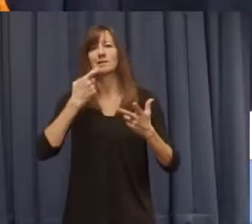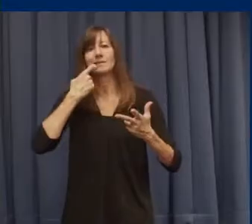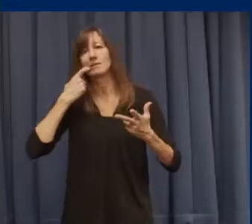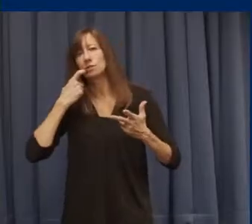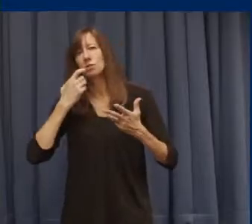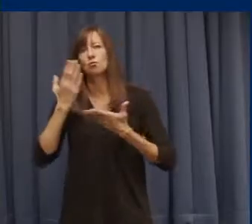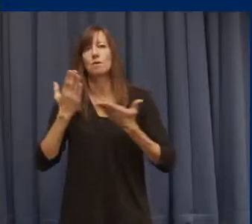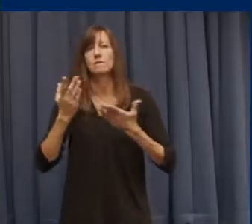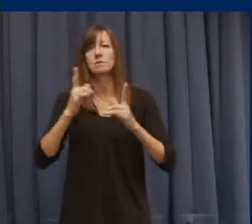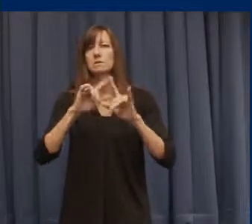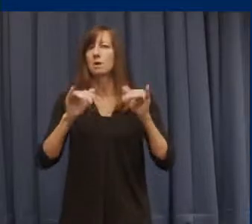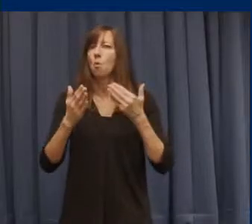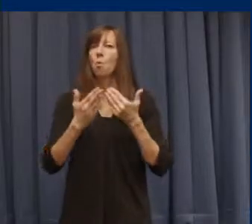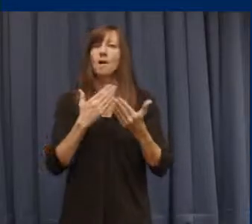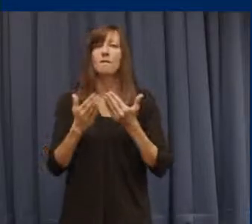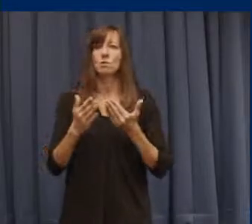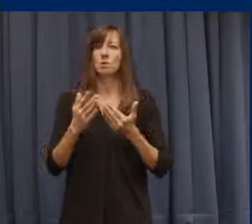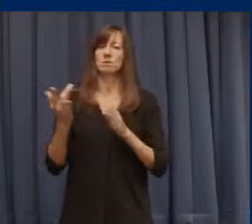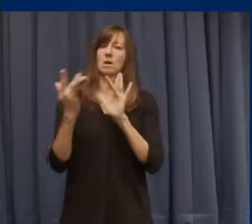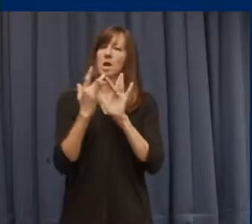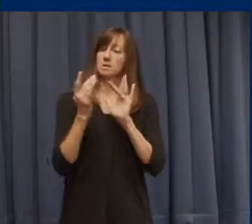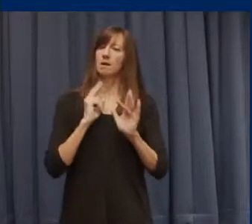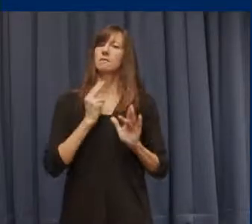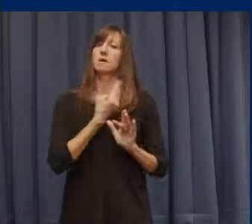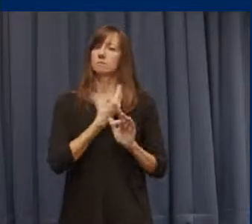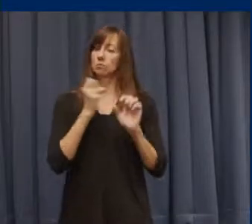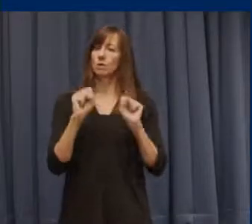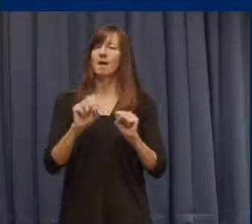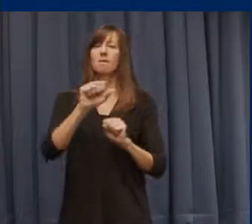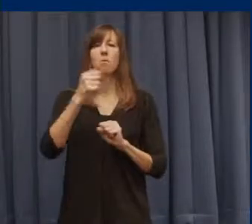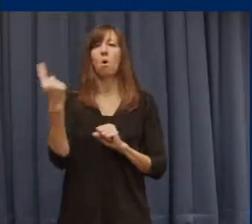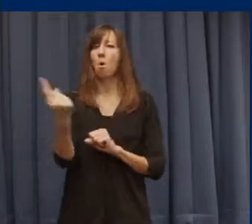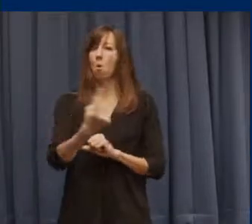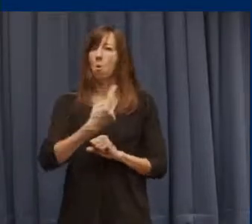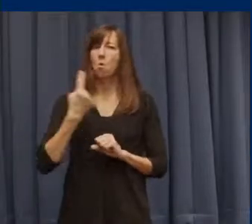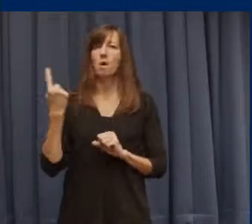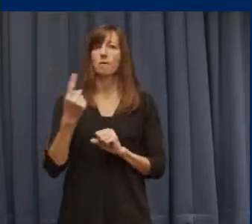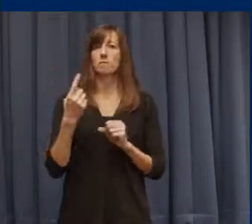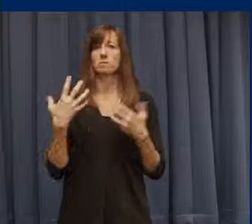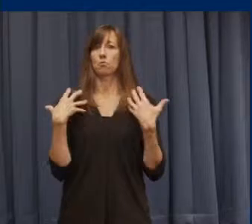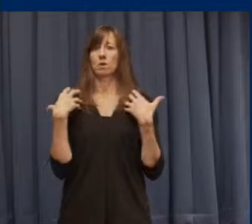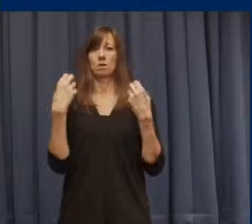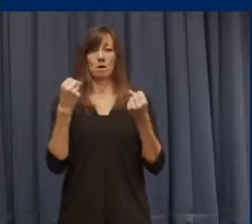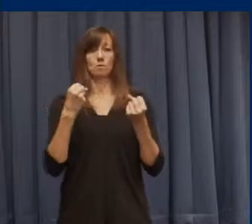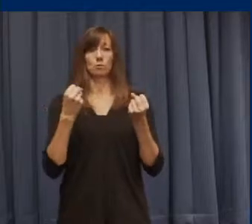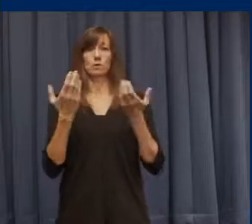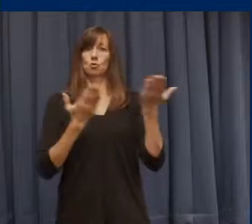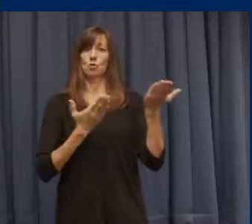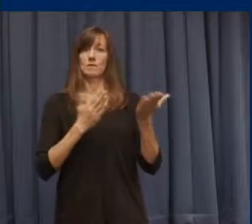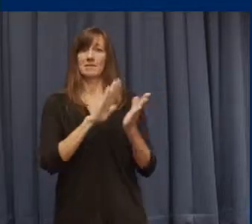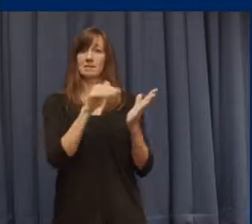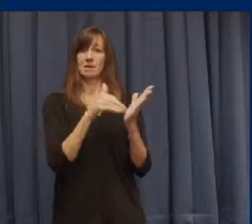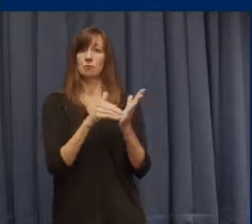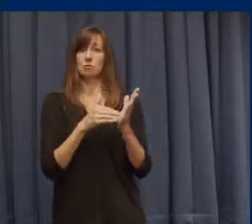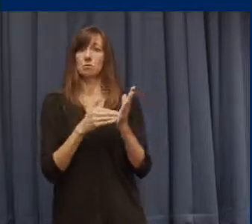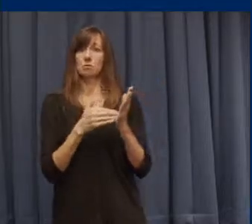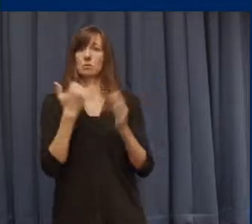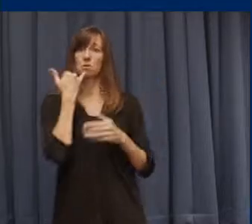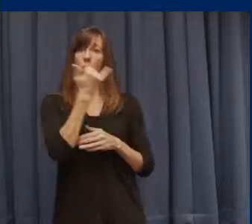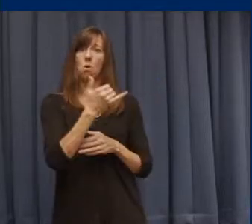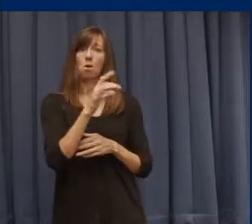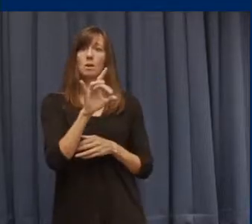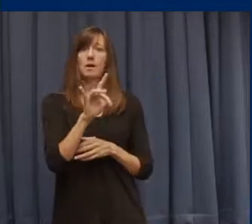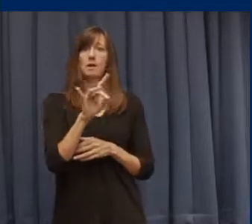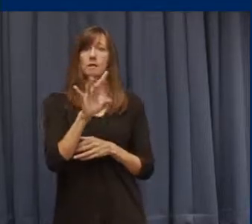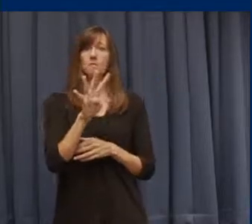you can always reach out to us at our Recovery Service Center. Standing by, we have a great team that can help,